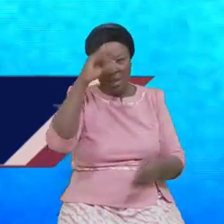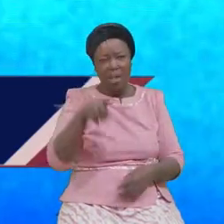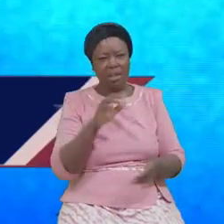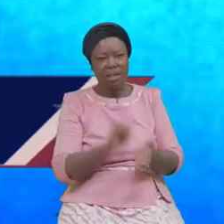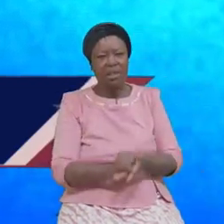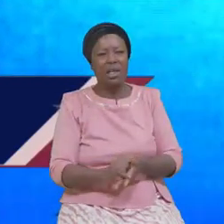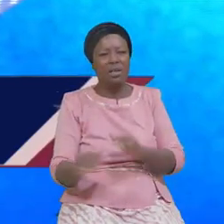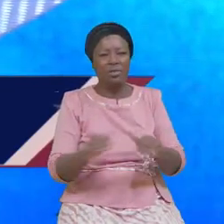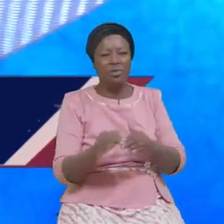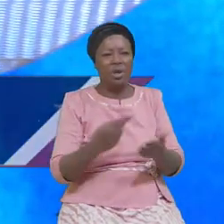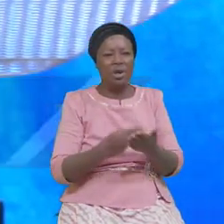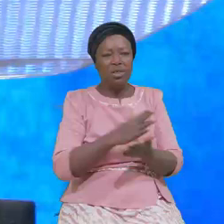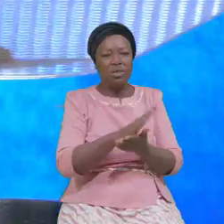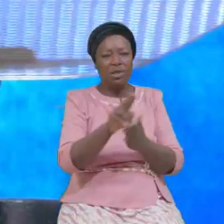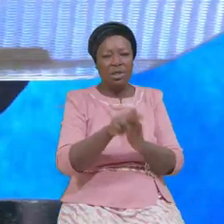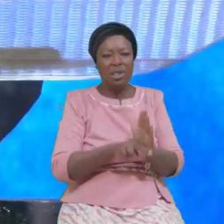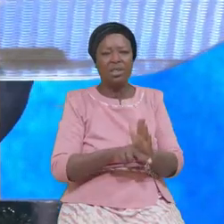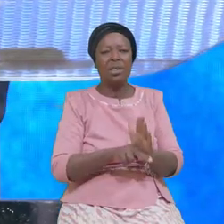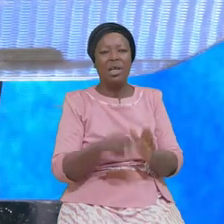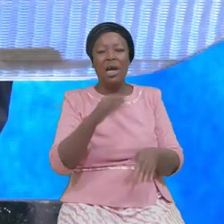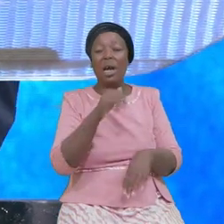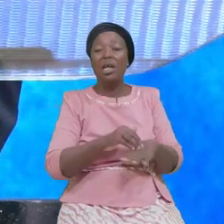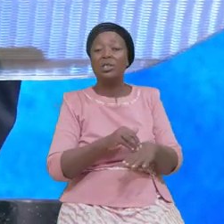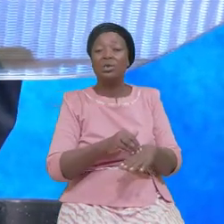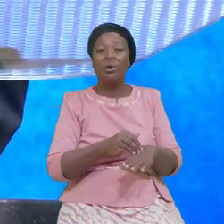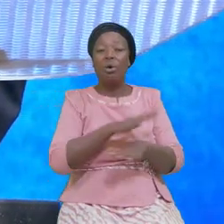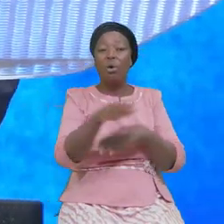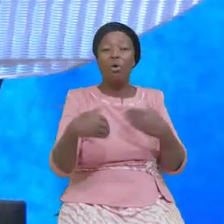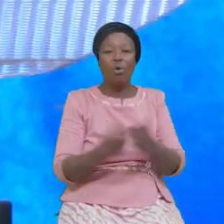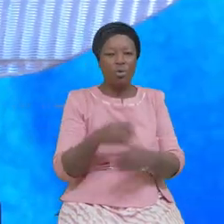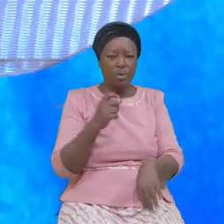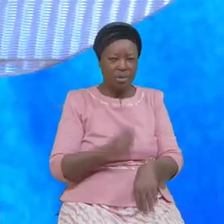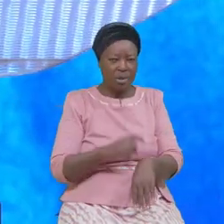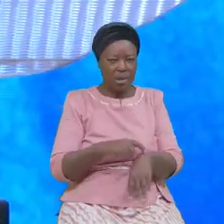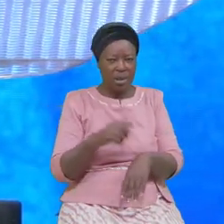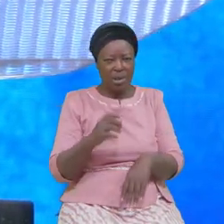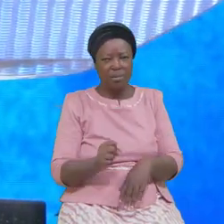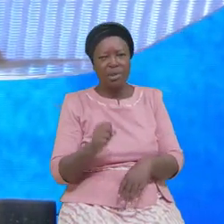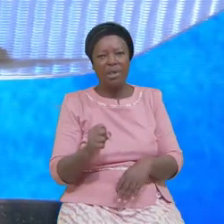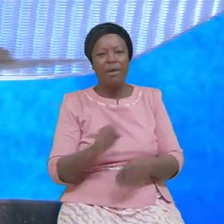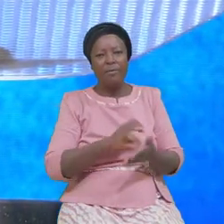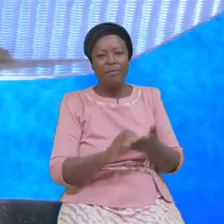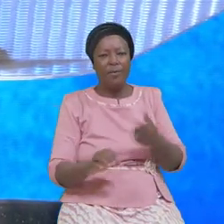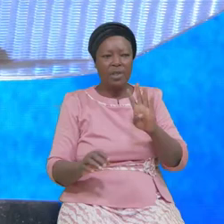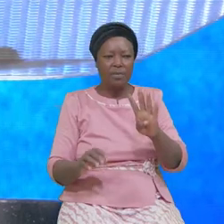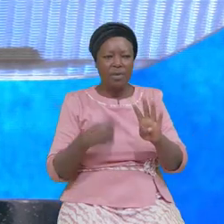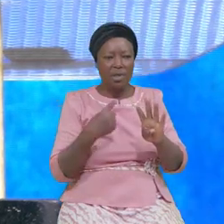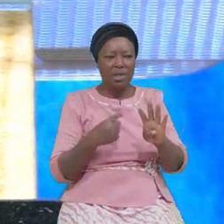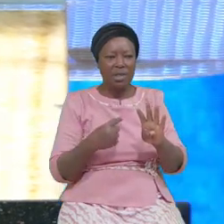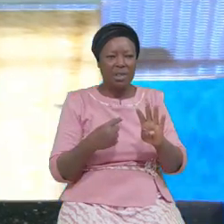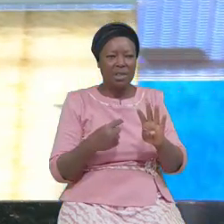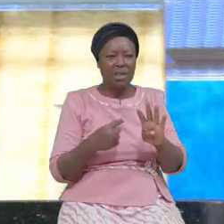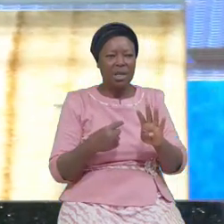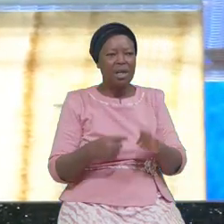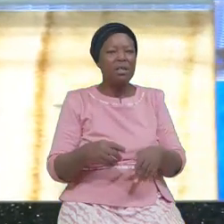doeth righteousness at all times. And then he tells us in verse 4, it says,